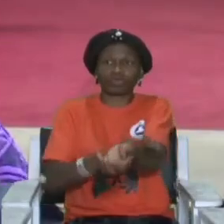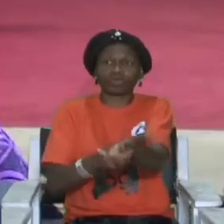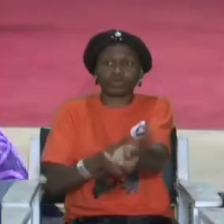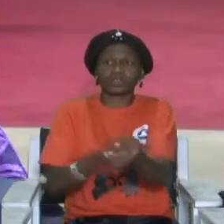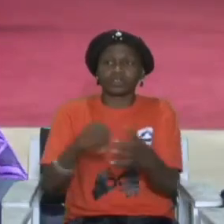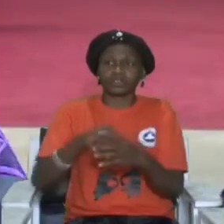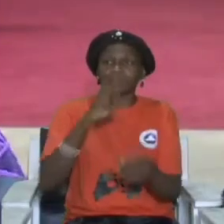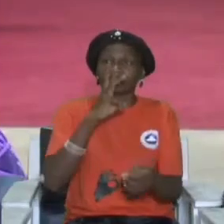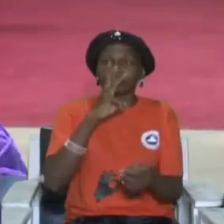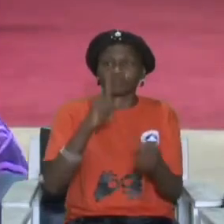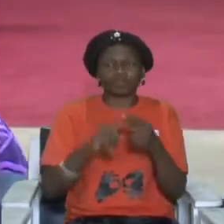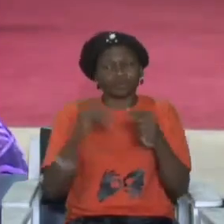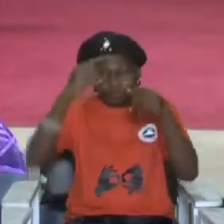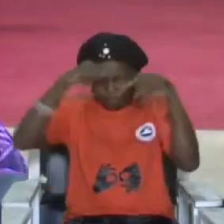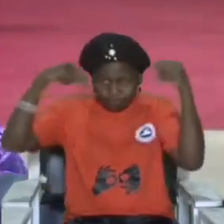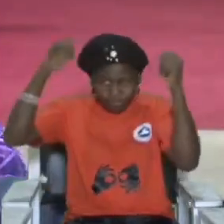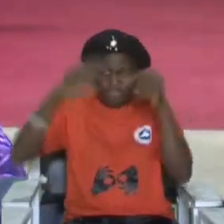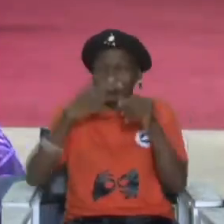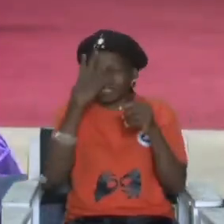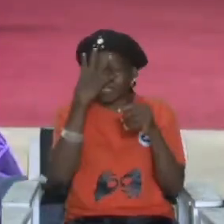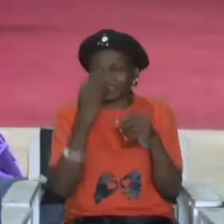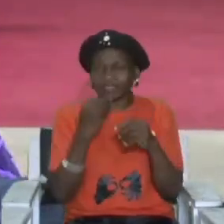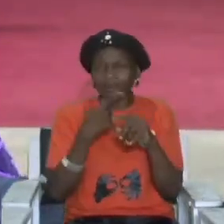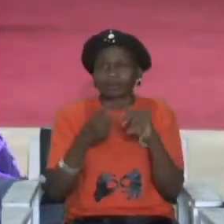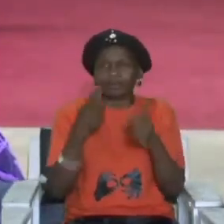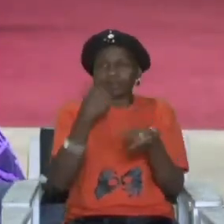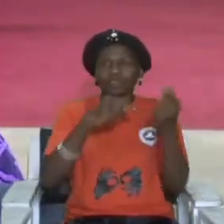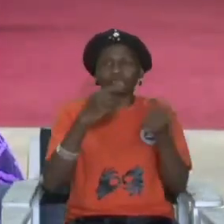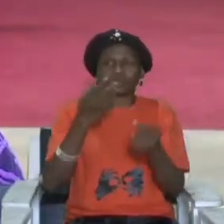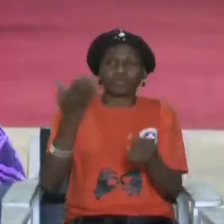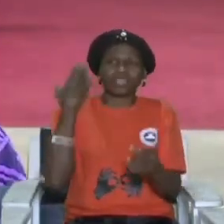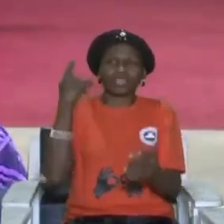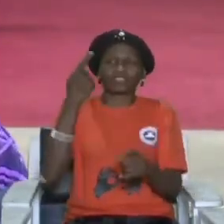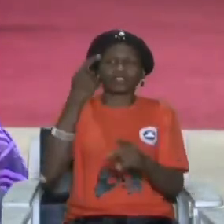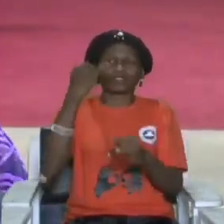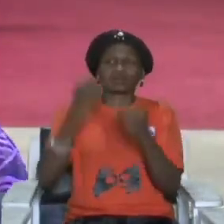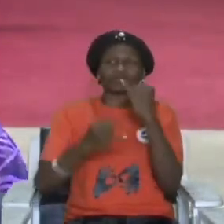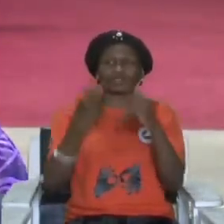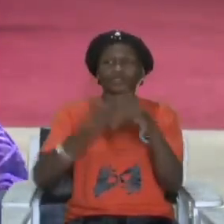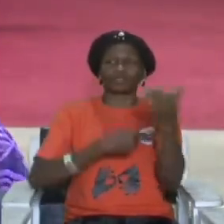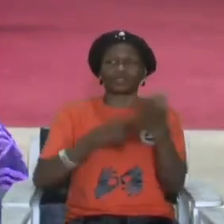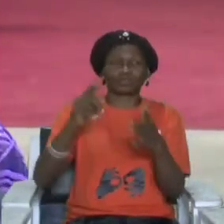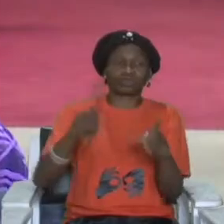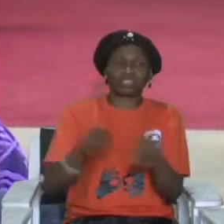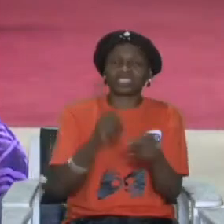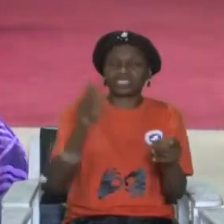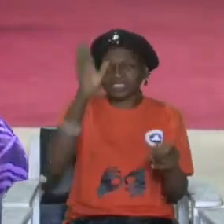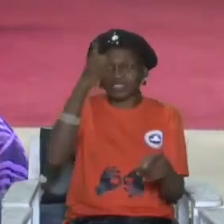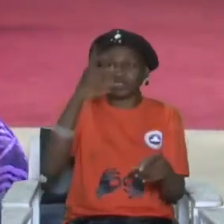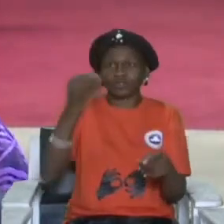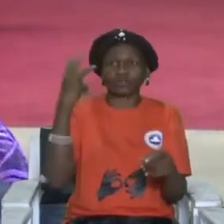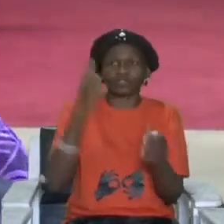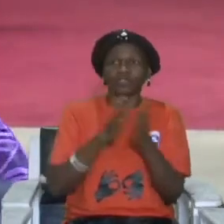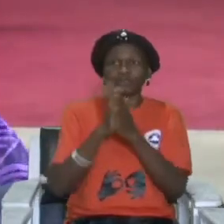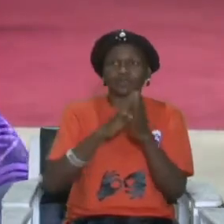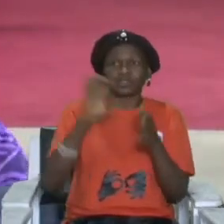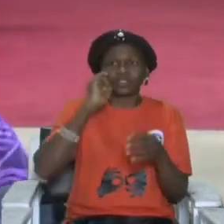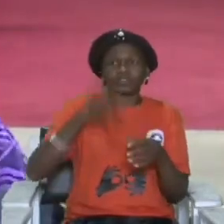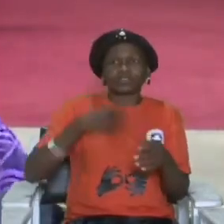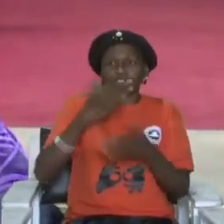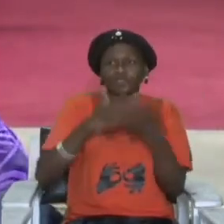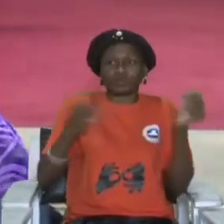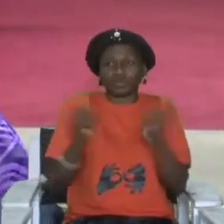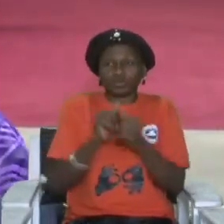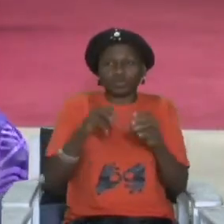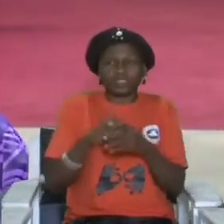the water to sleep. But when I came to last month, Holy Ghost, as Daddy Gio was praying, I felt something within